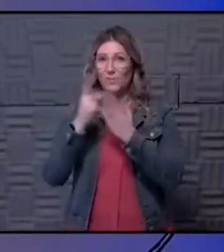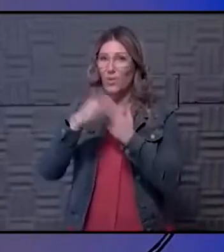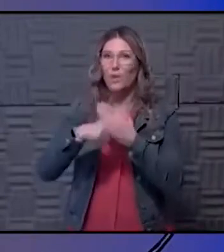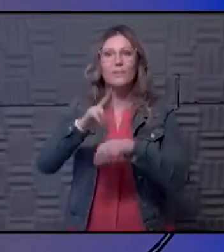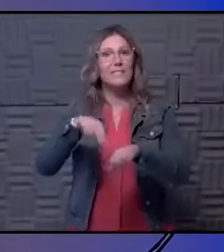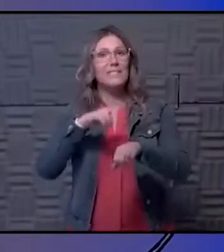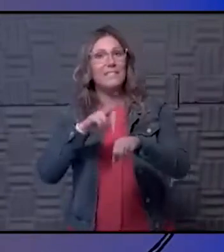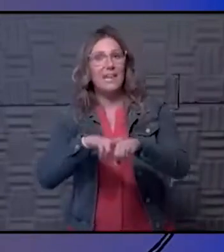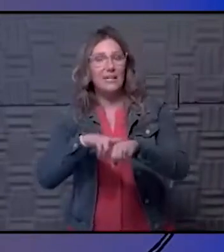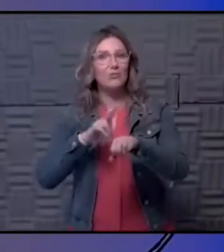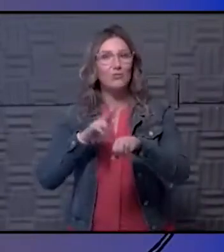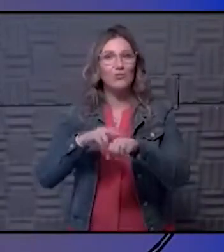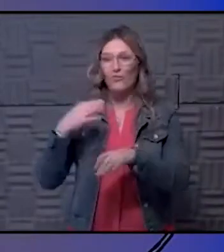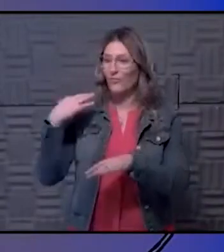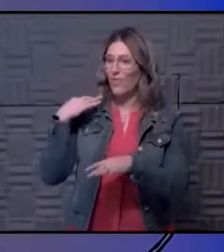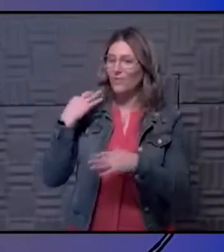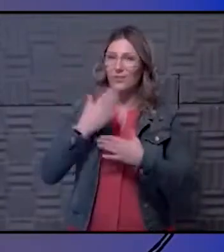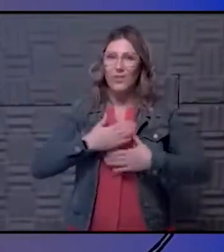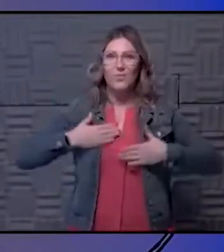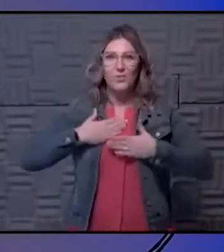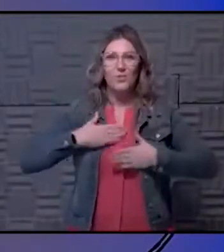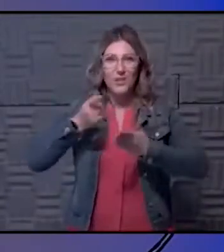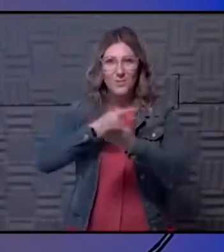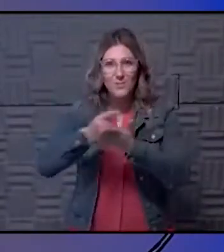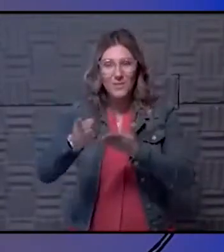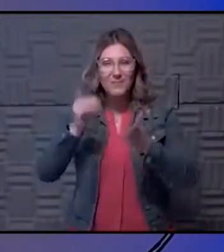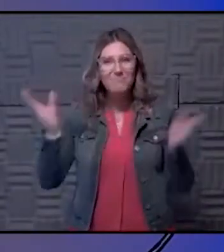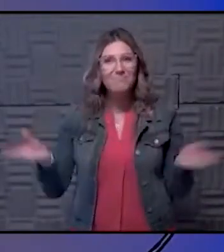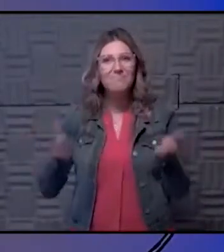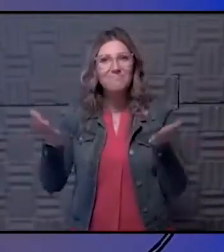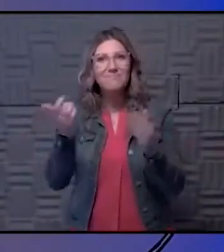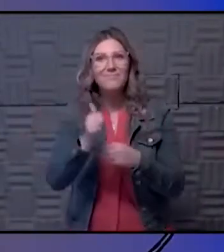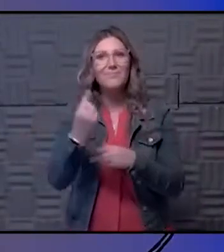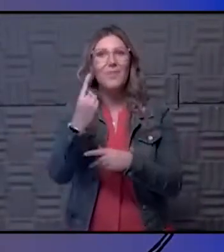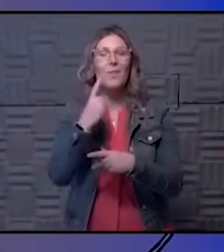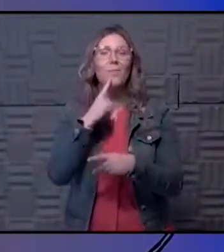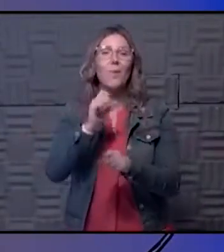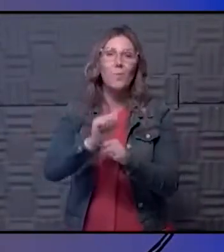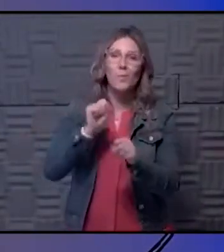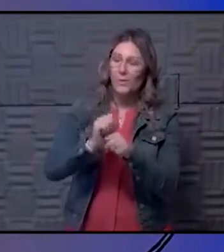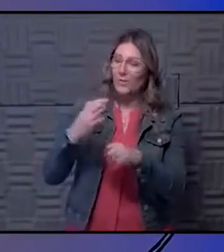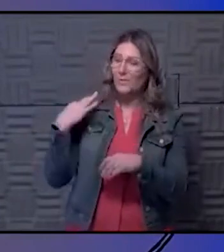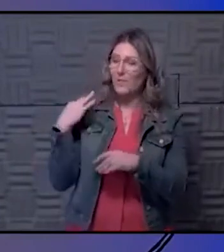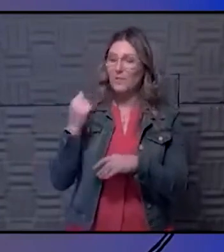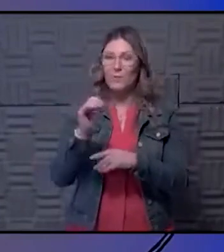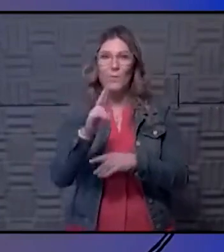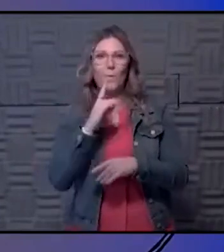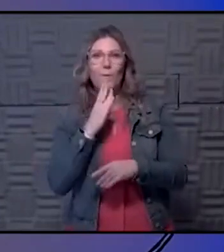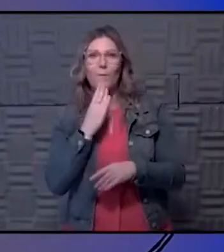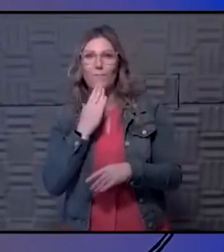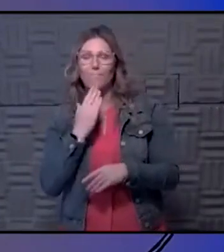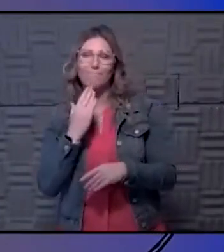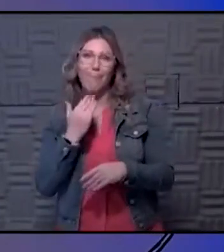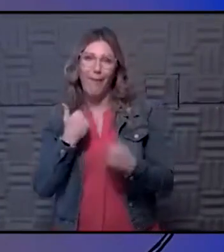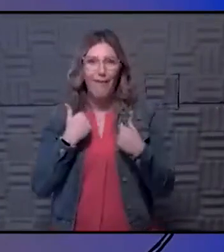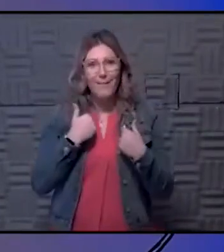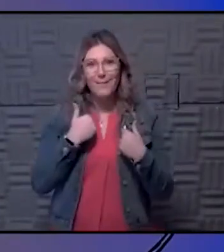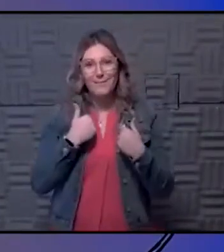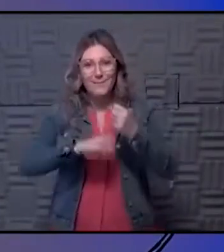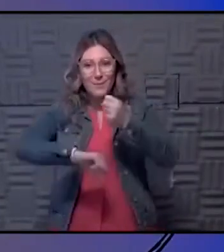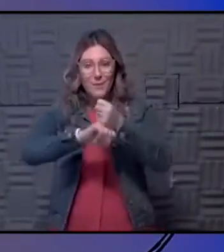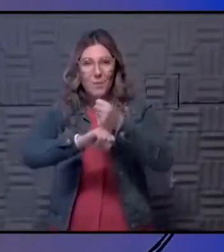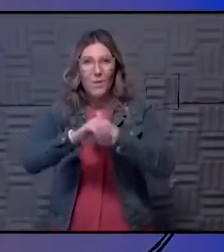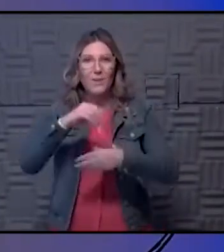Volunteer Appreciation Week, so encourage anyone who works with volunteers or has volunteers supporting them, especially in our